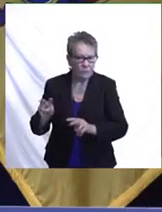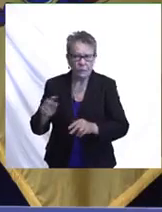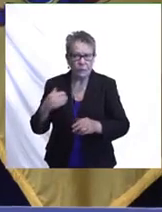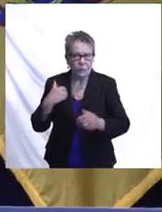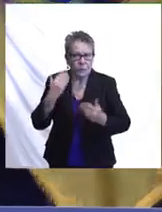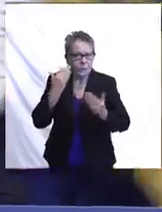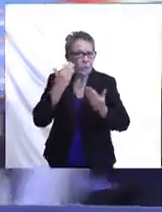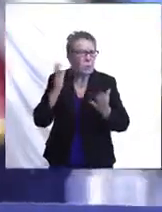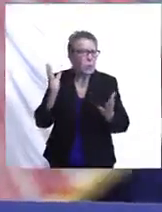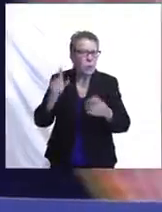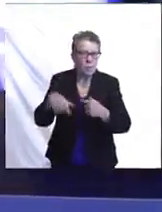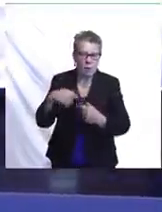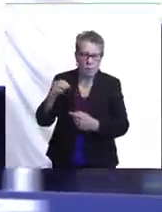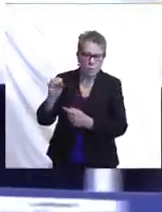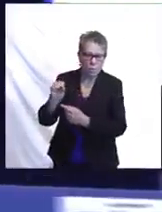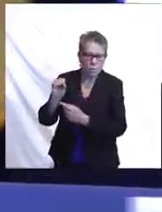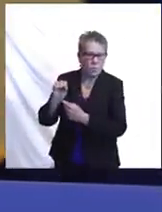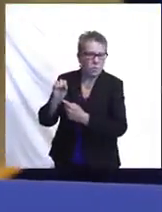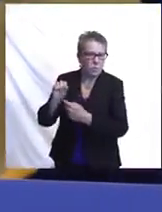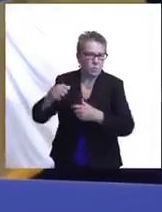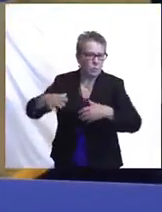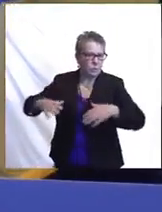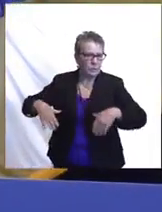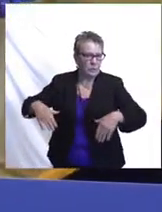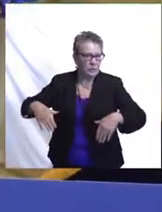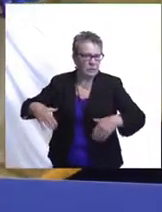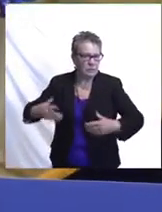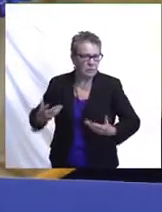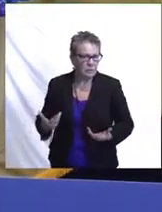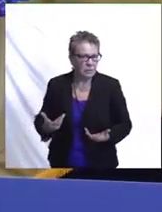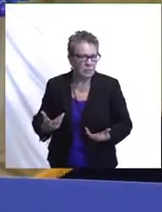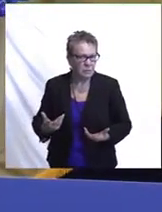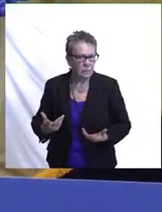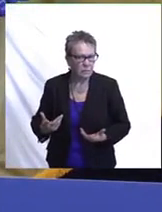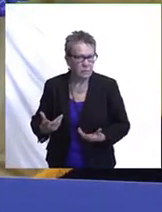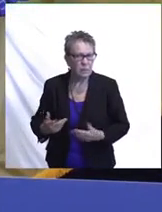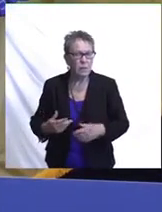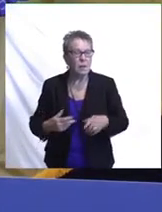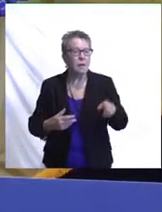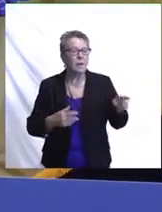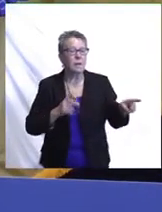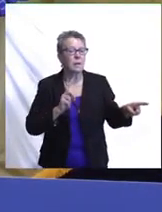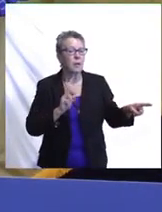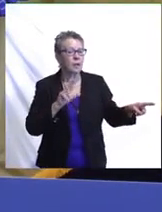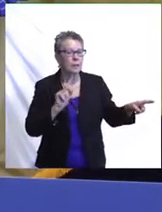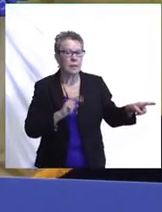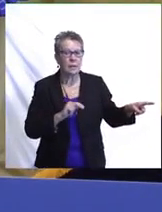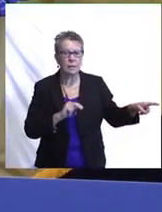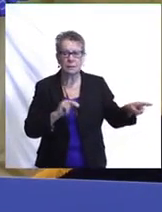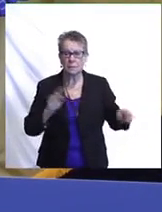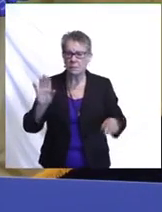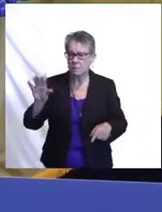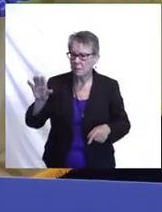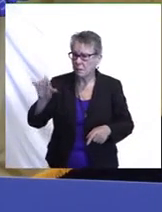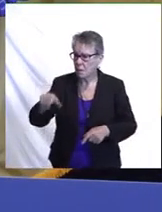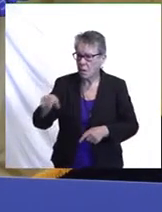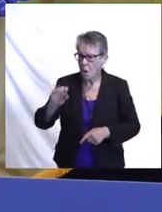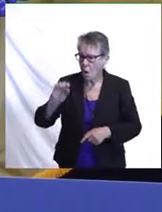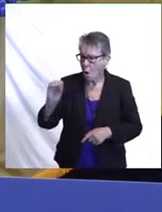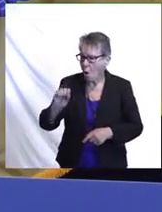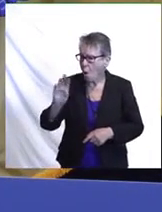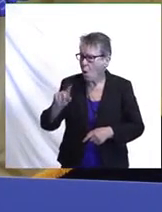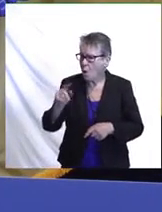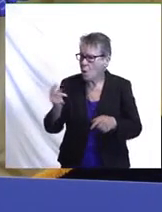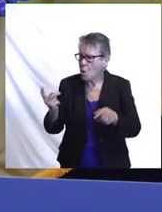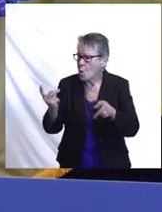that? Yeah, we have to remember that this Omicron was just identified within the last week, and